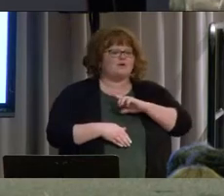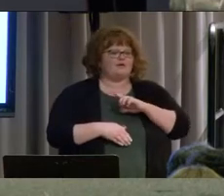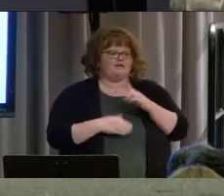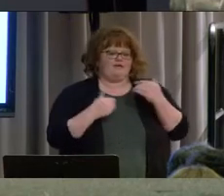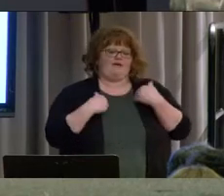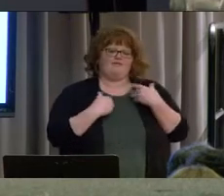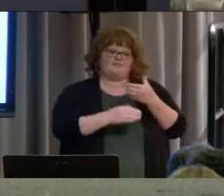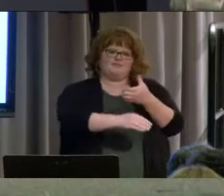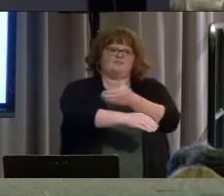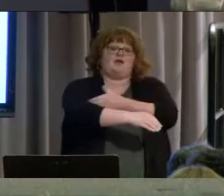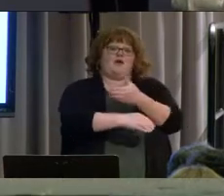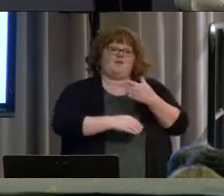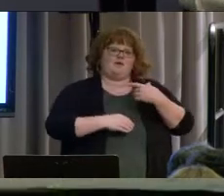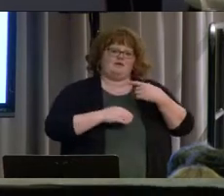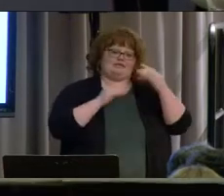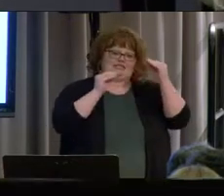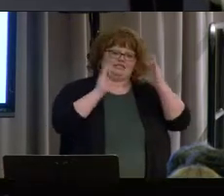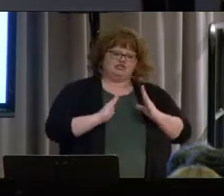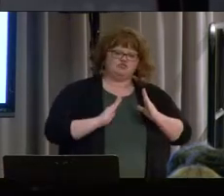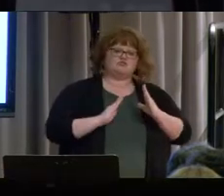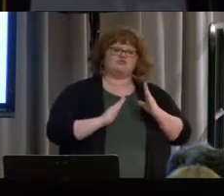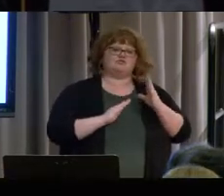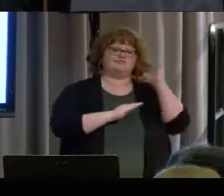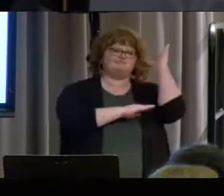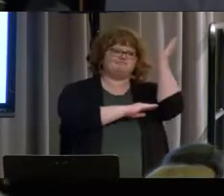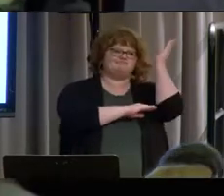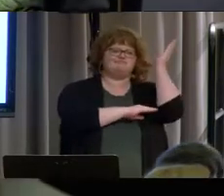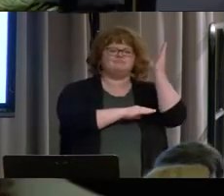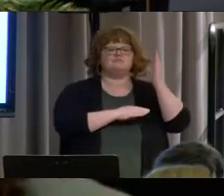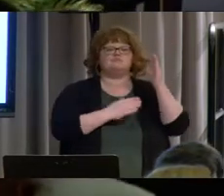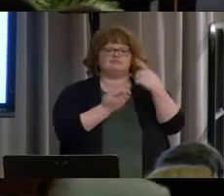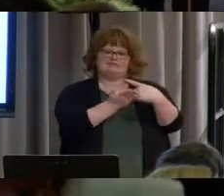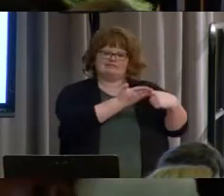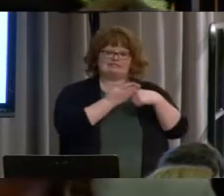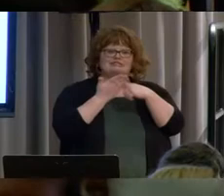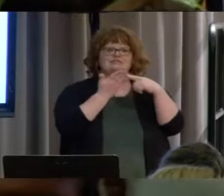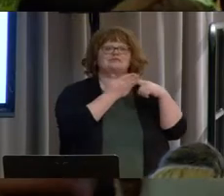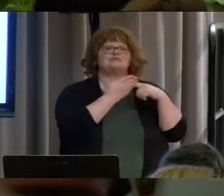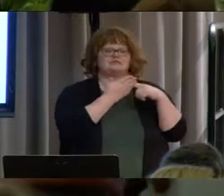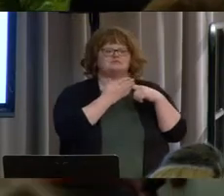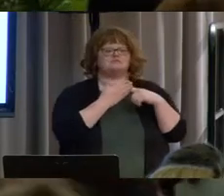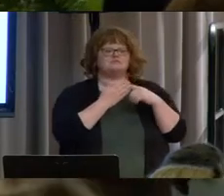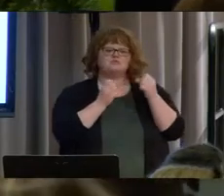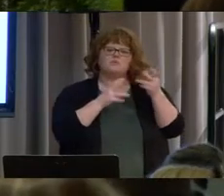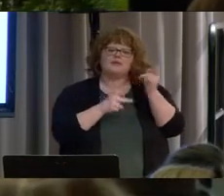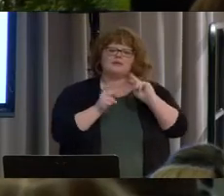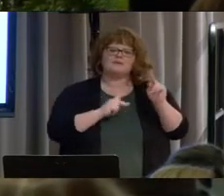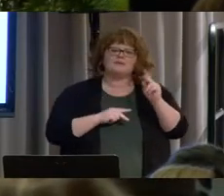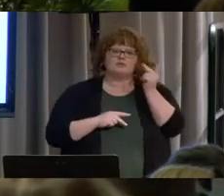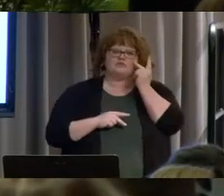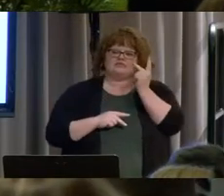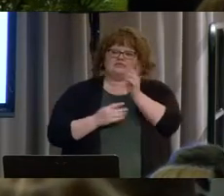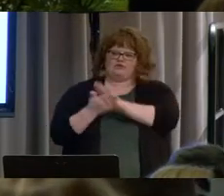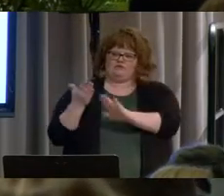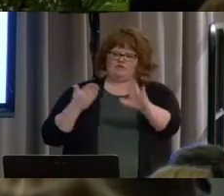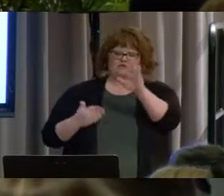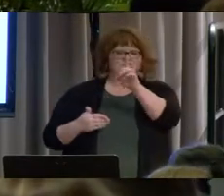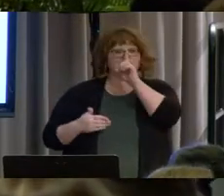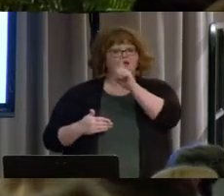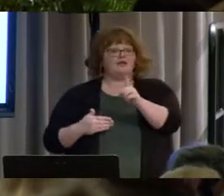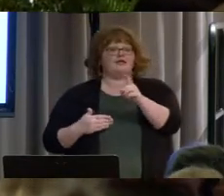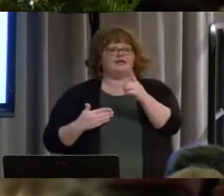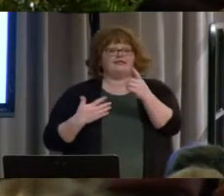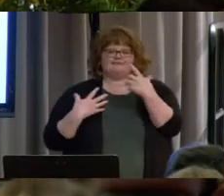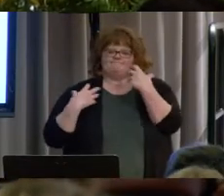whatever. Hey, let's just think about this. And so, you know, you're right that many people see us as resilient in the wrong